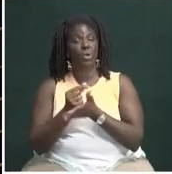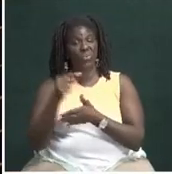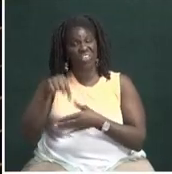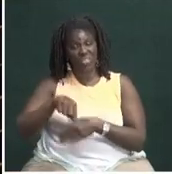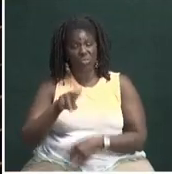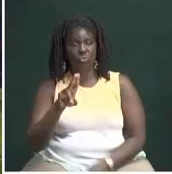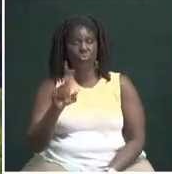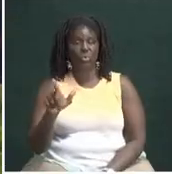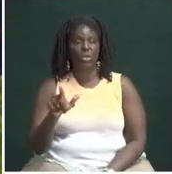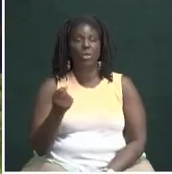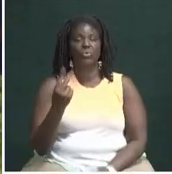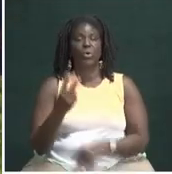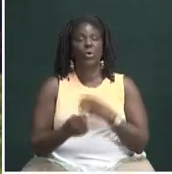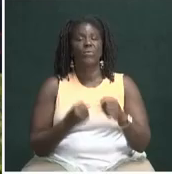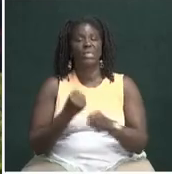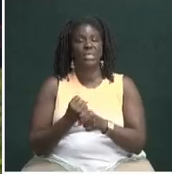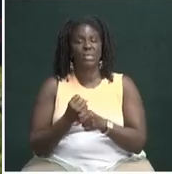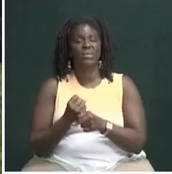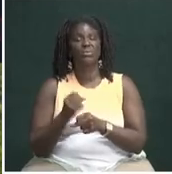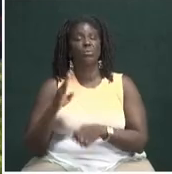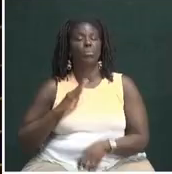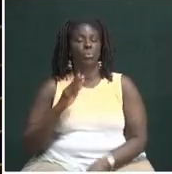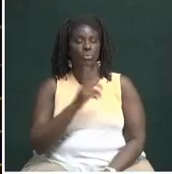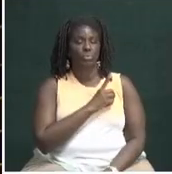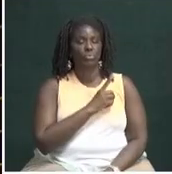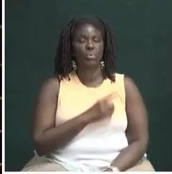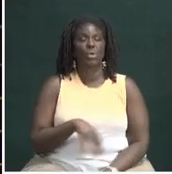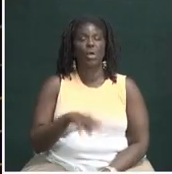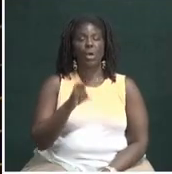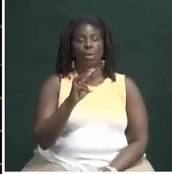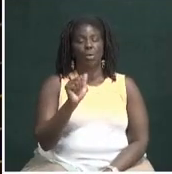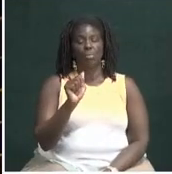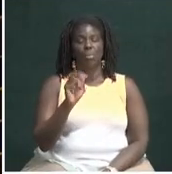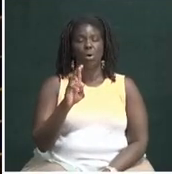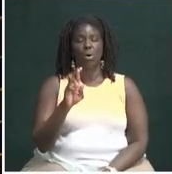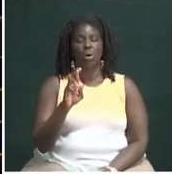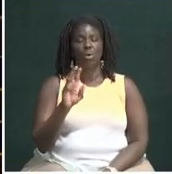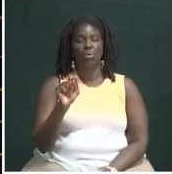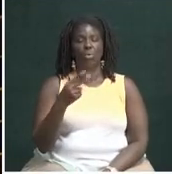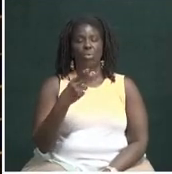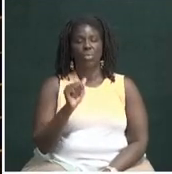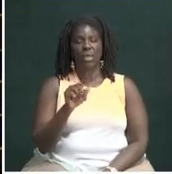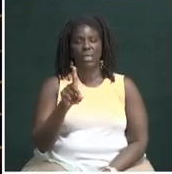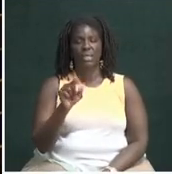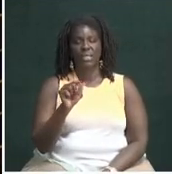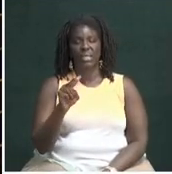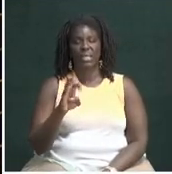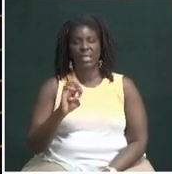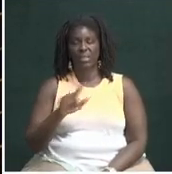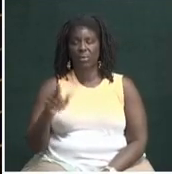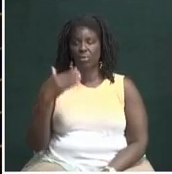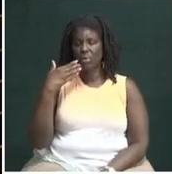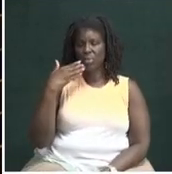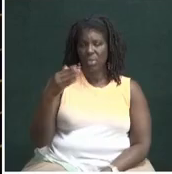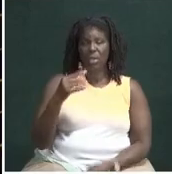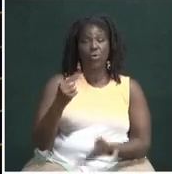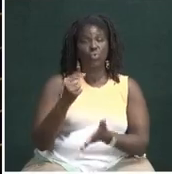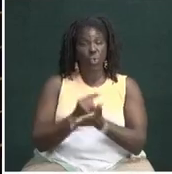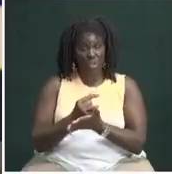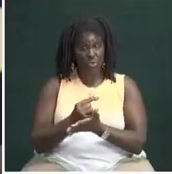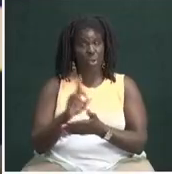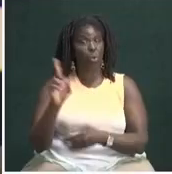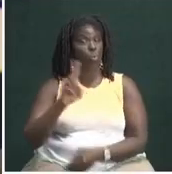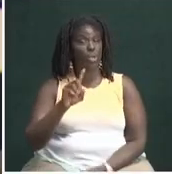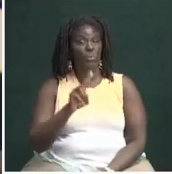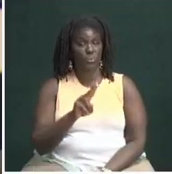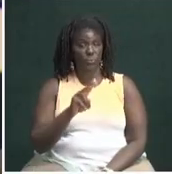of La Verne, 12 years on the board. Martha Daniel, thank you, graduate from the